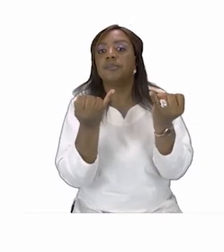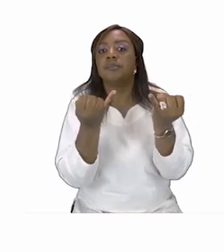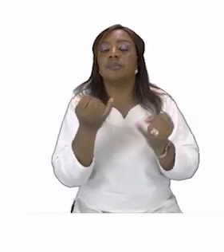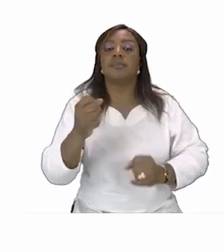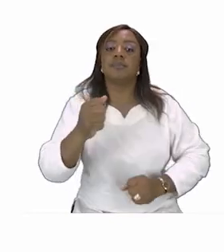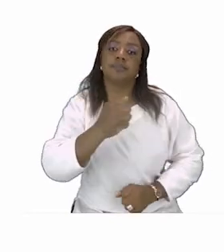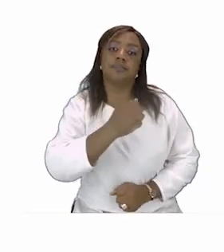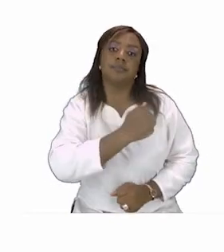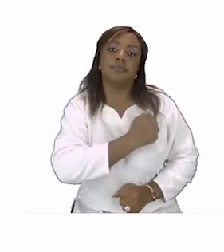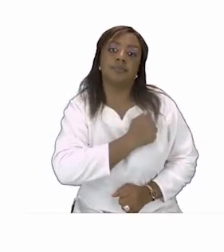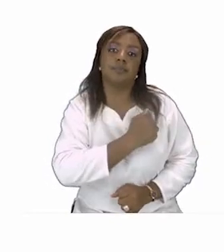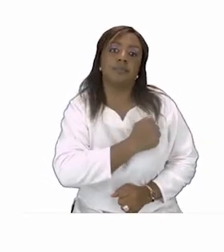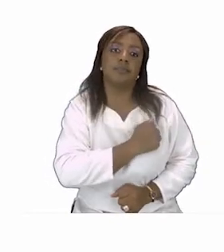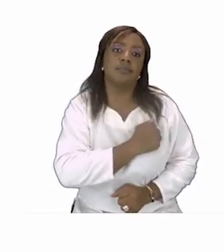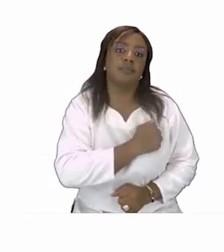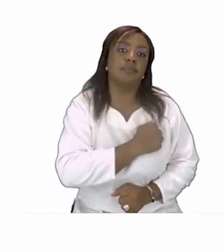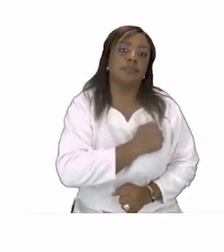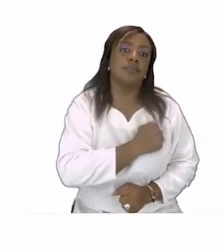mom,